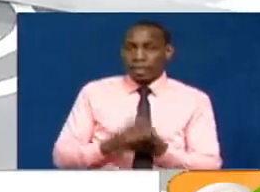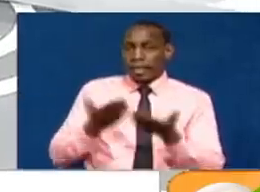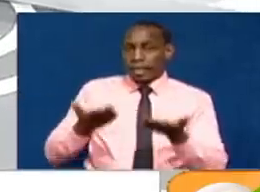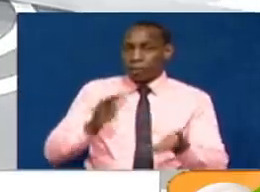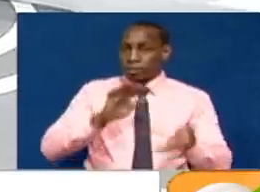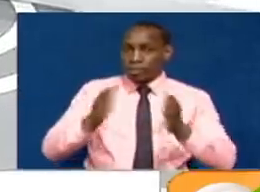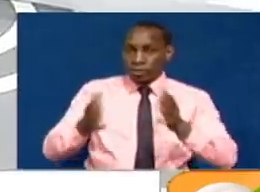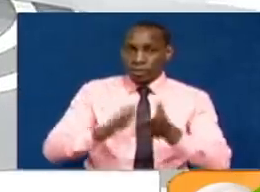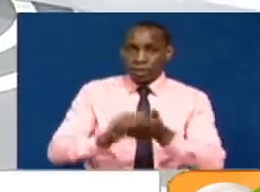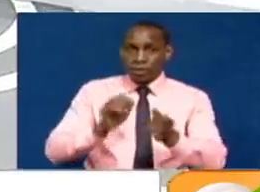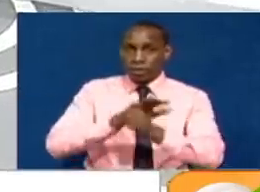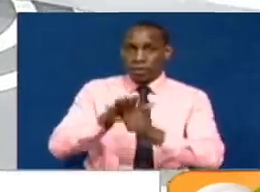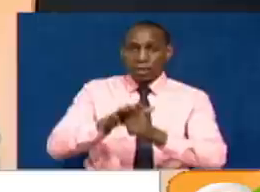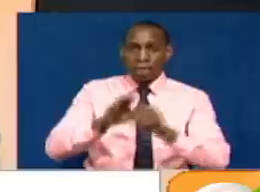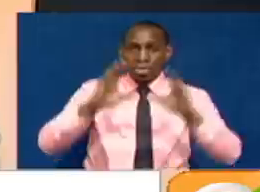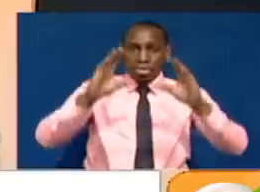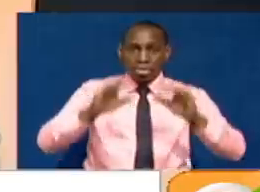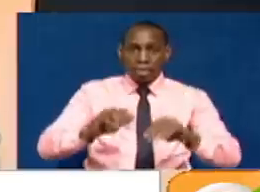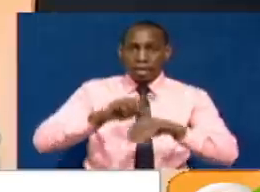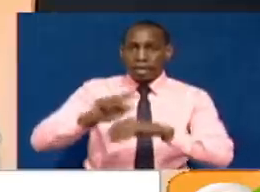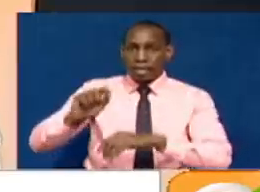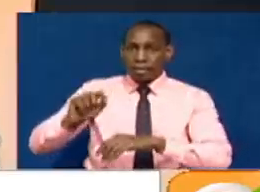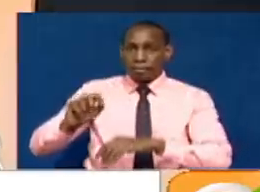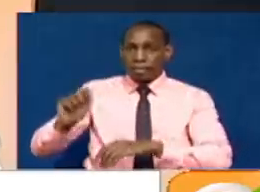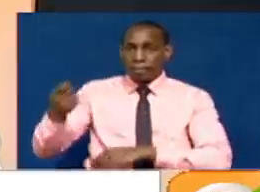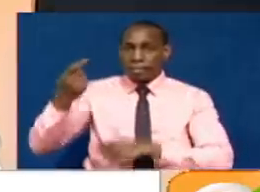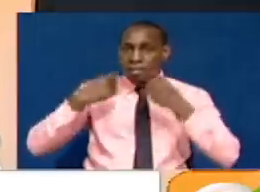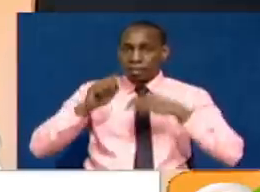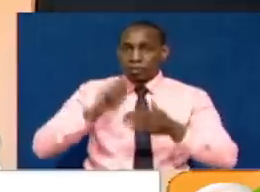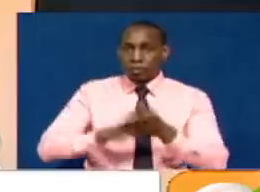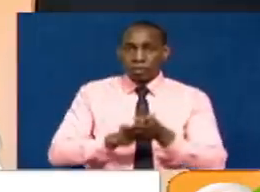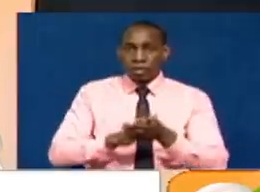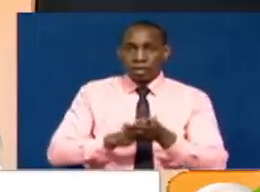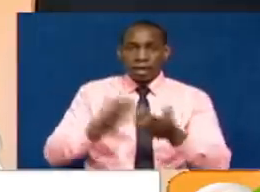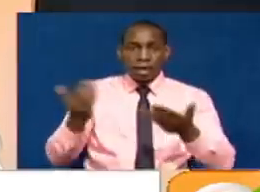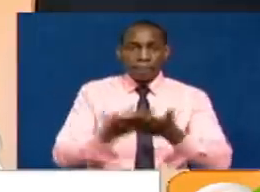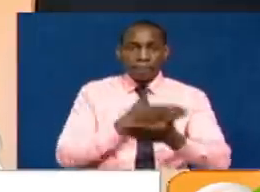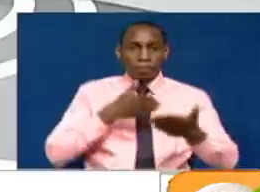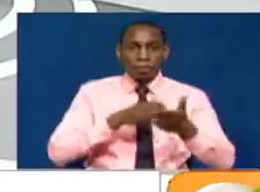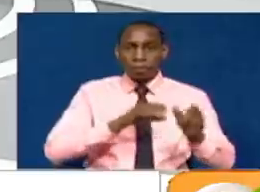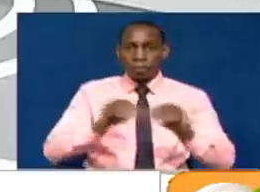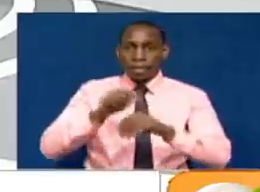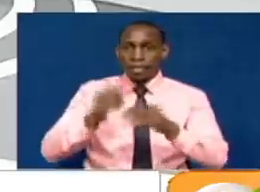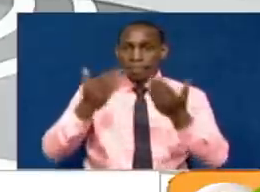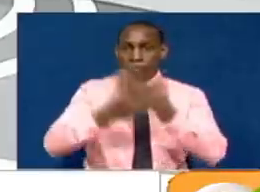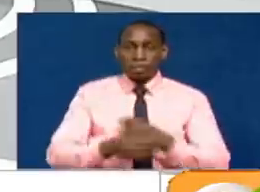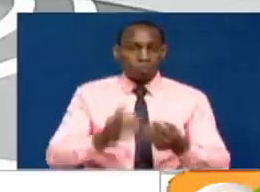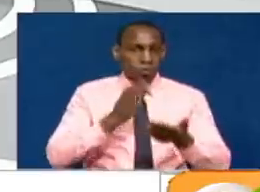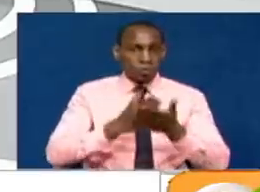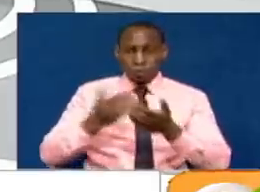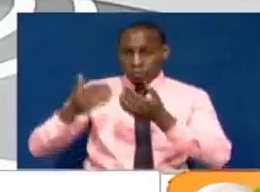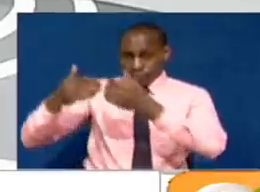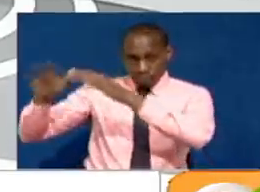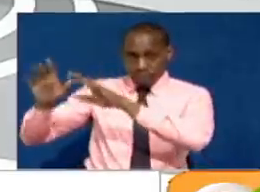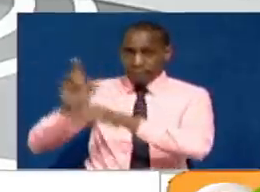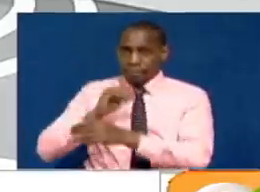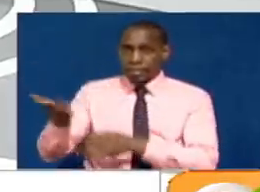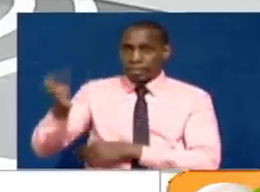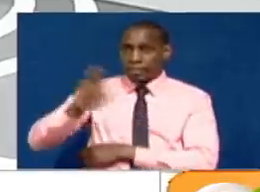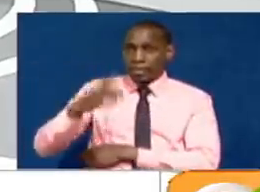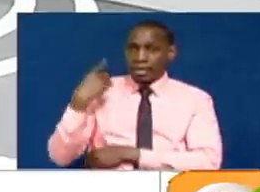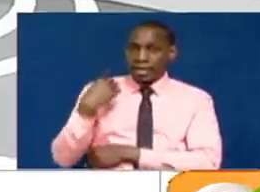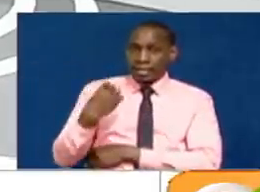like COVID ended the day the president said no more curfew. Yeah, it seems so. I've been away. I came back